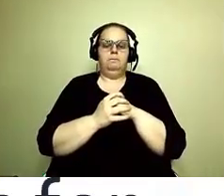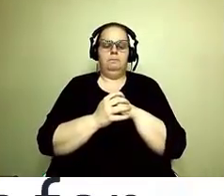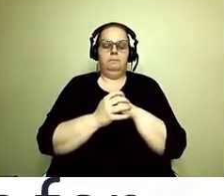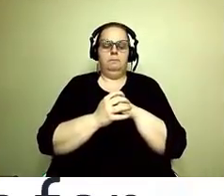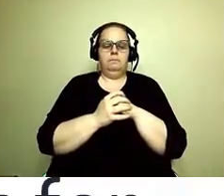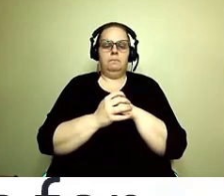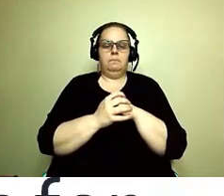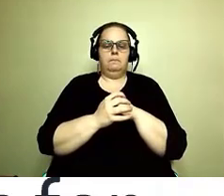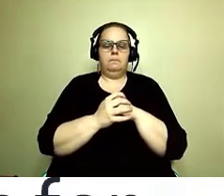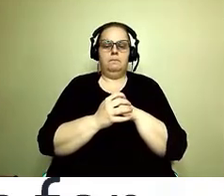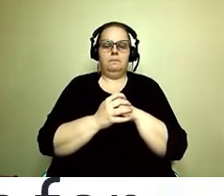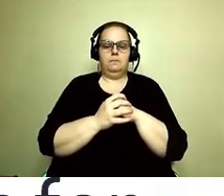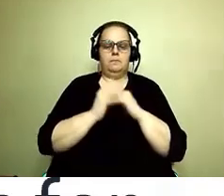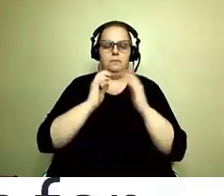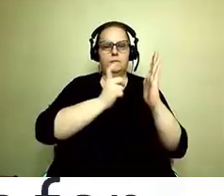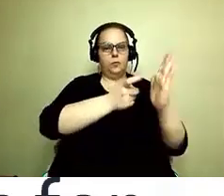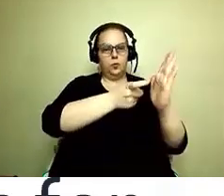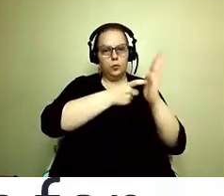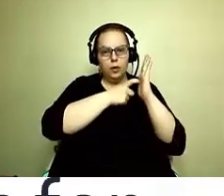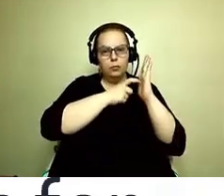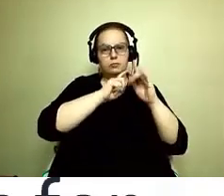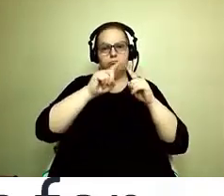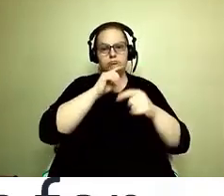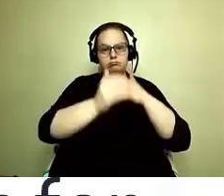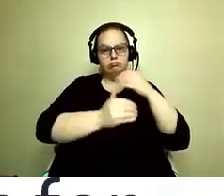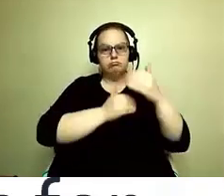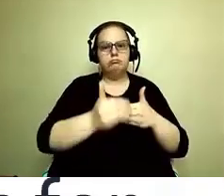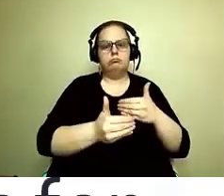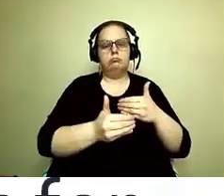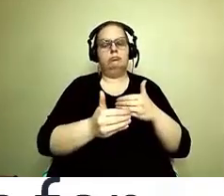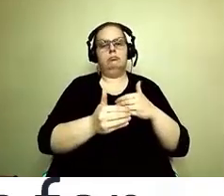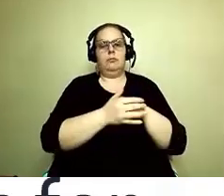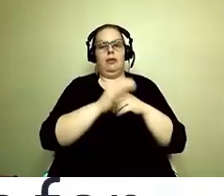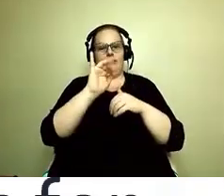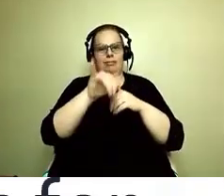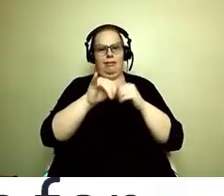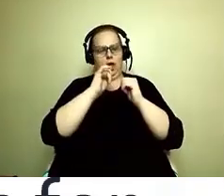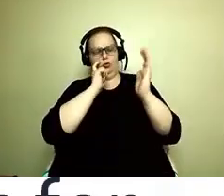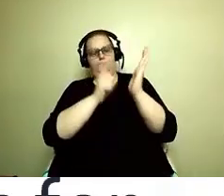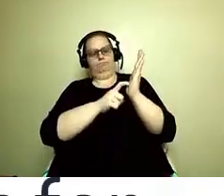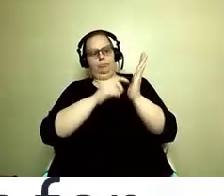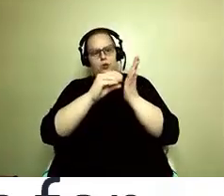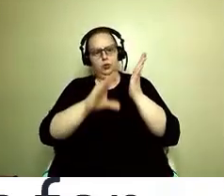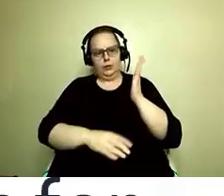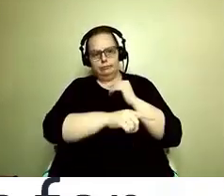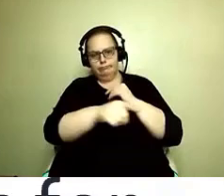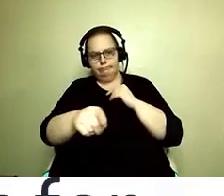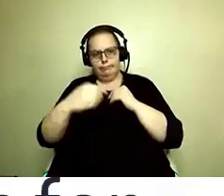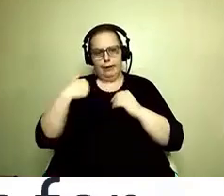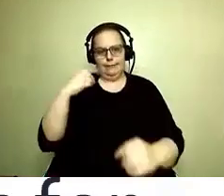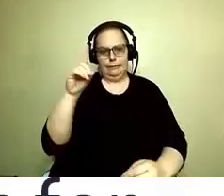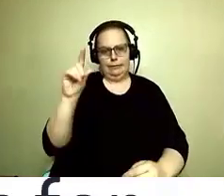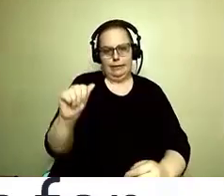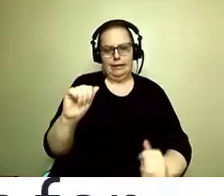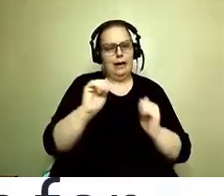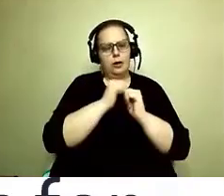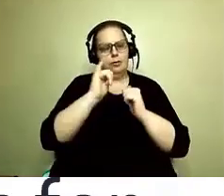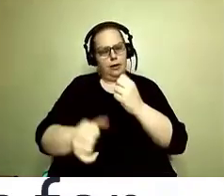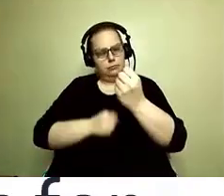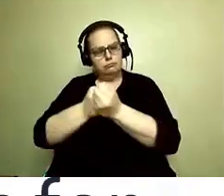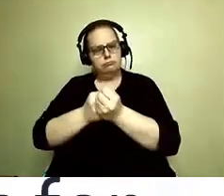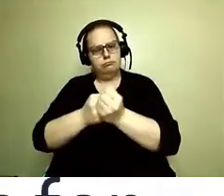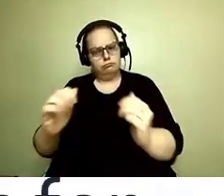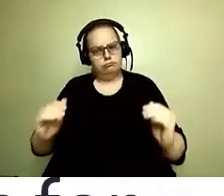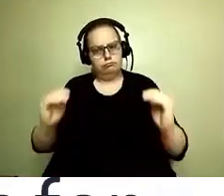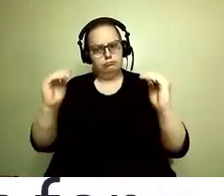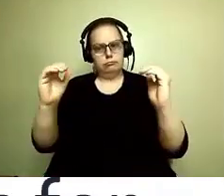of and processes for identifying and evaluating students with disabilities advance educational equity? Just take a moment to